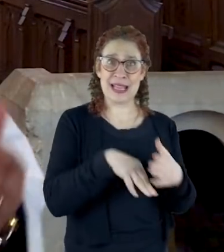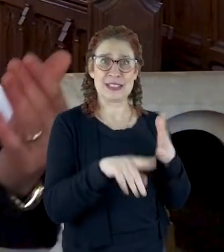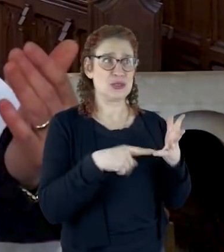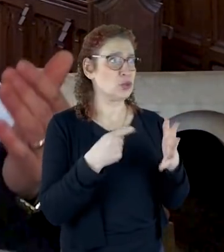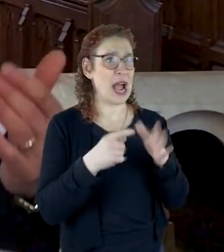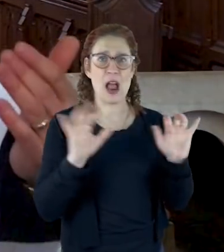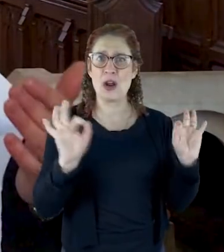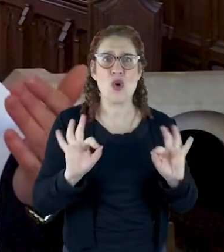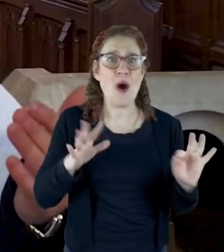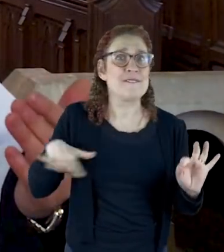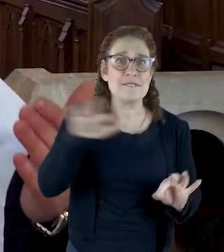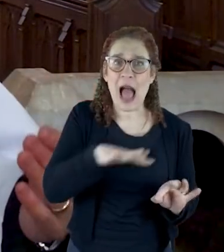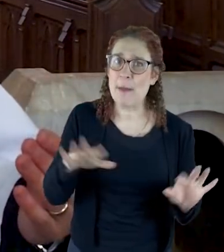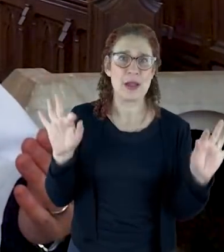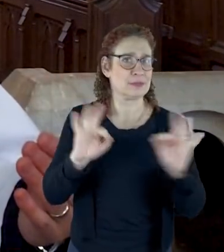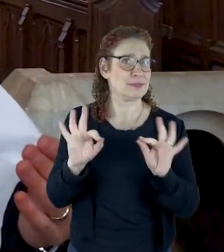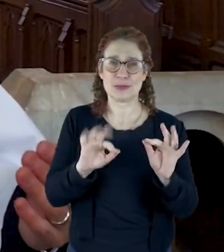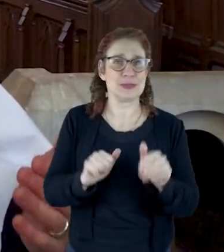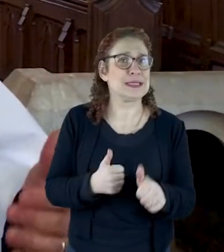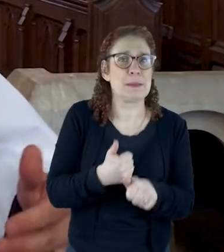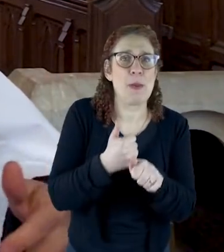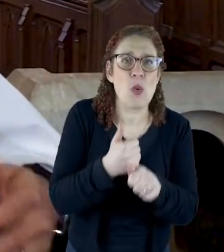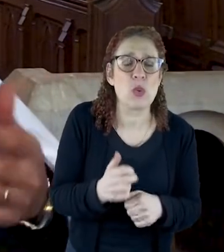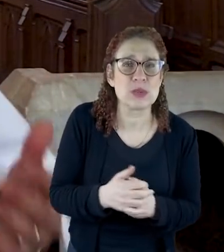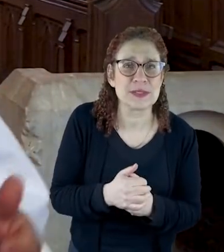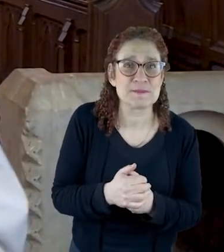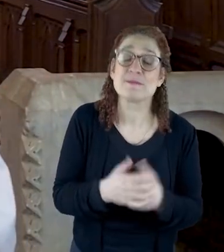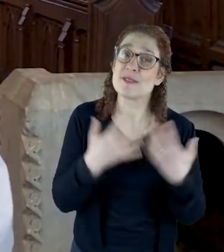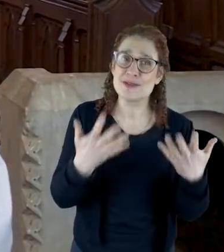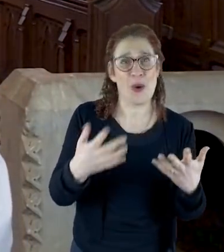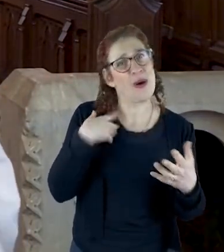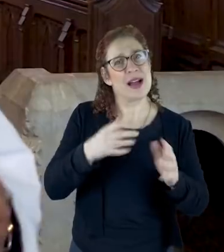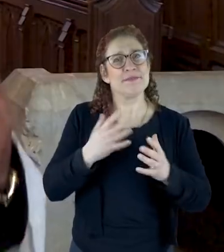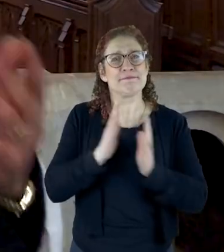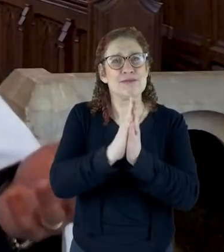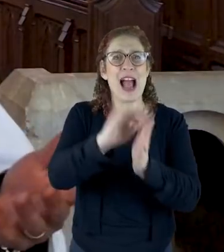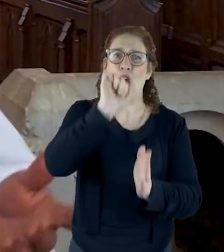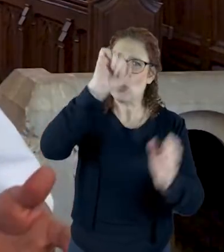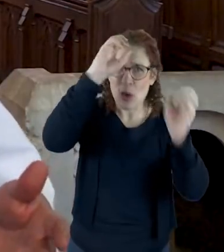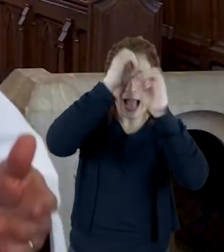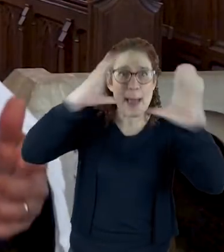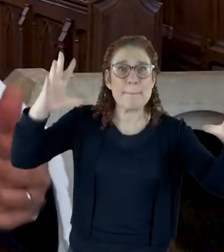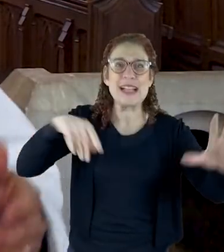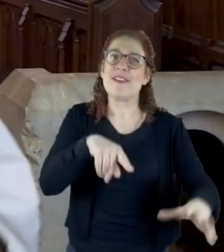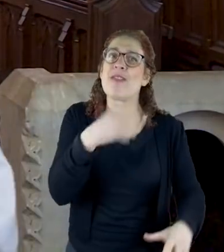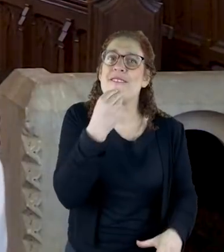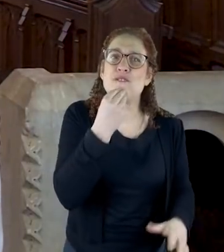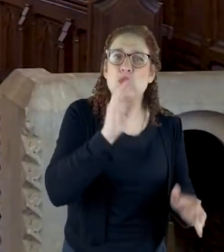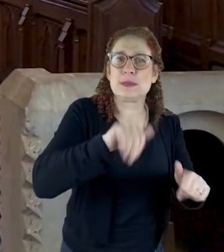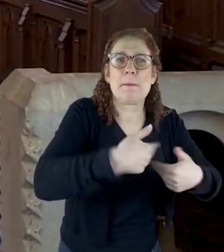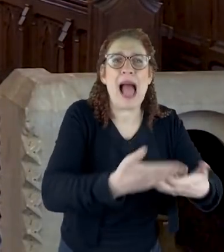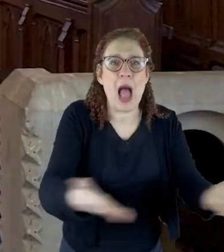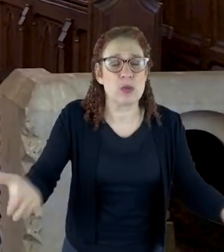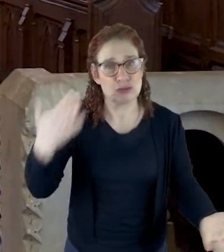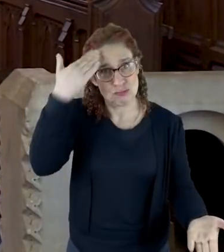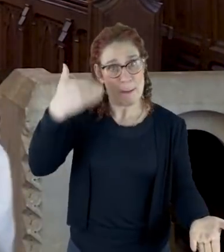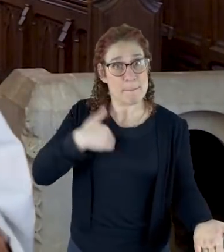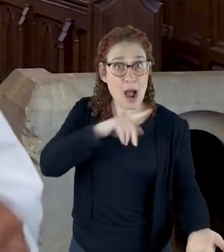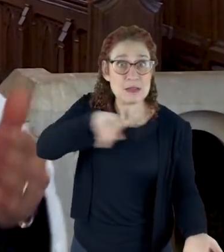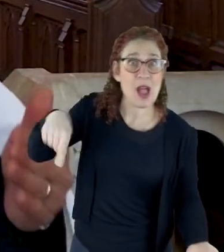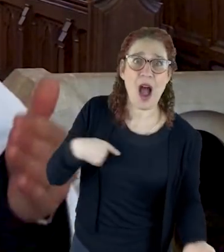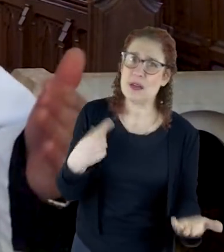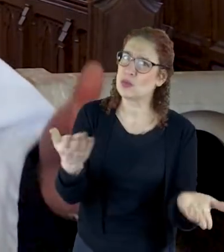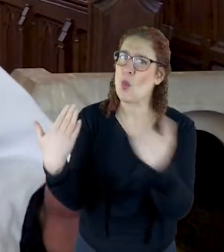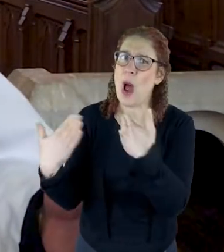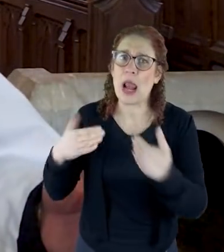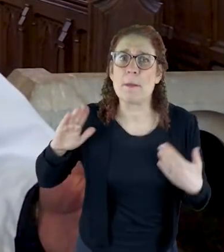So may the imagery of the banqueting table, both in Chinese tradition and in the Bible, remind us to extend a welcome